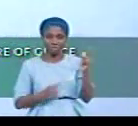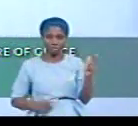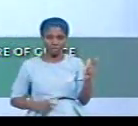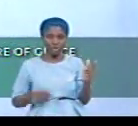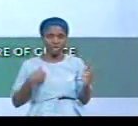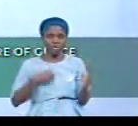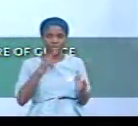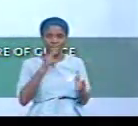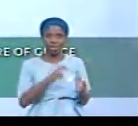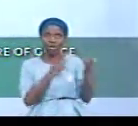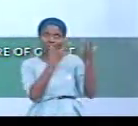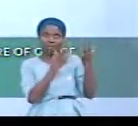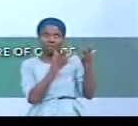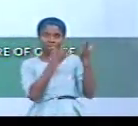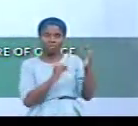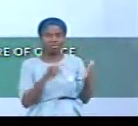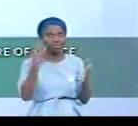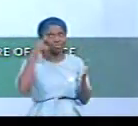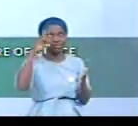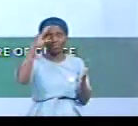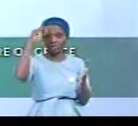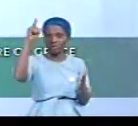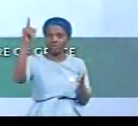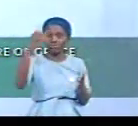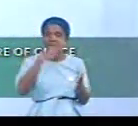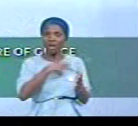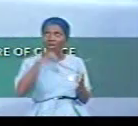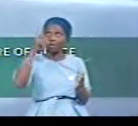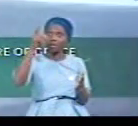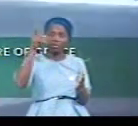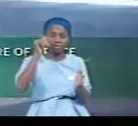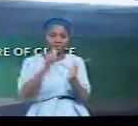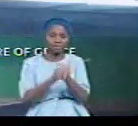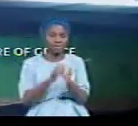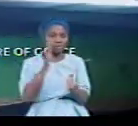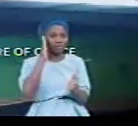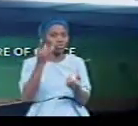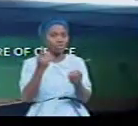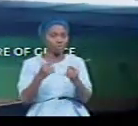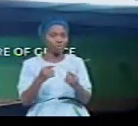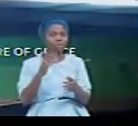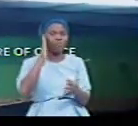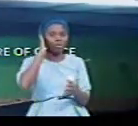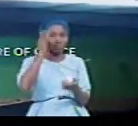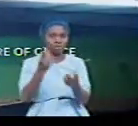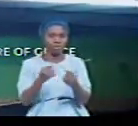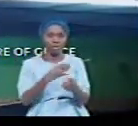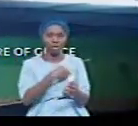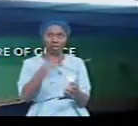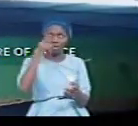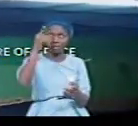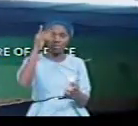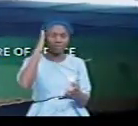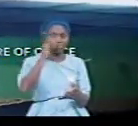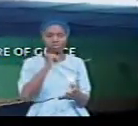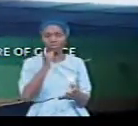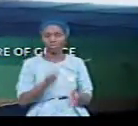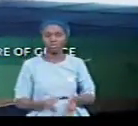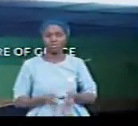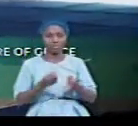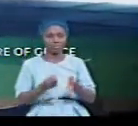him. And he that shall come will come, and he will not